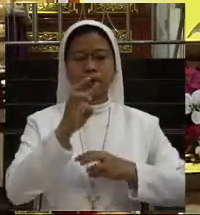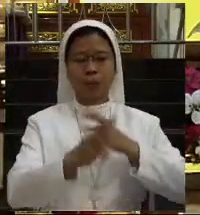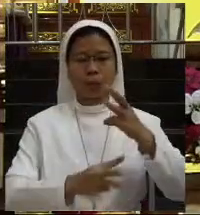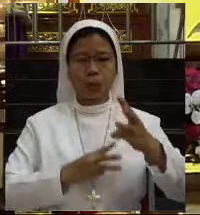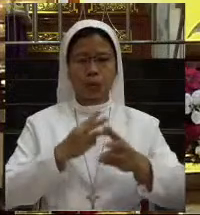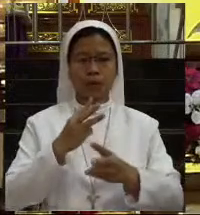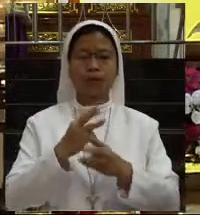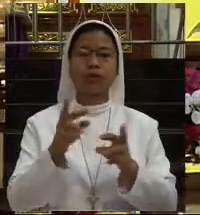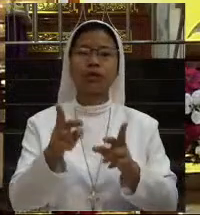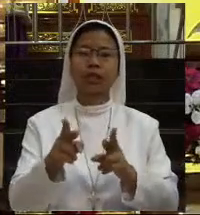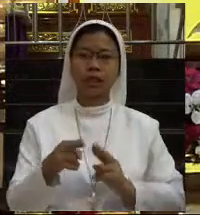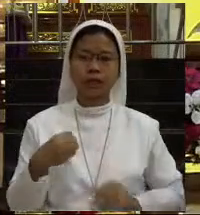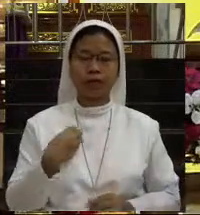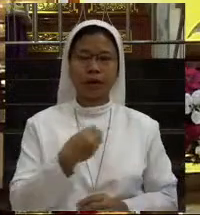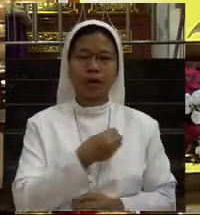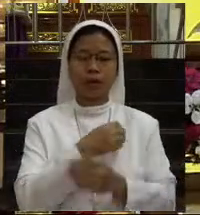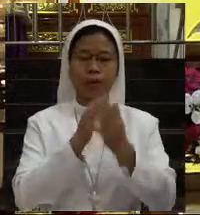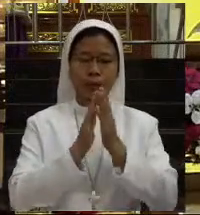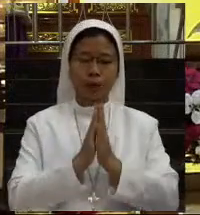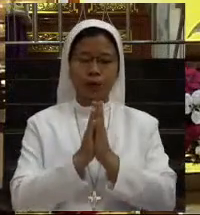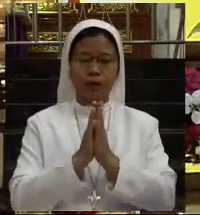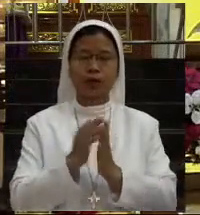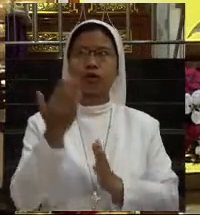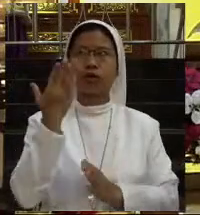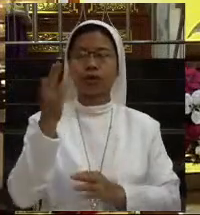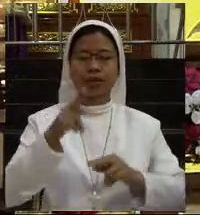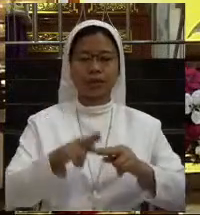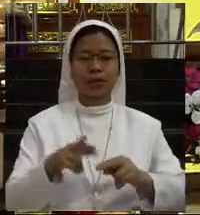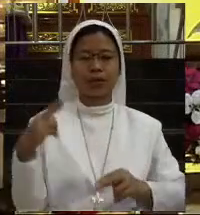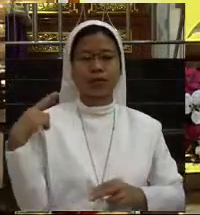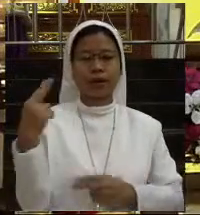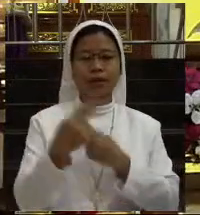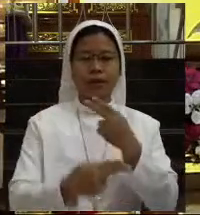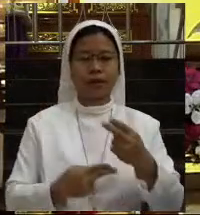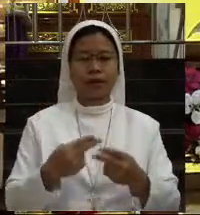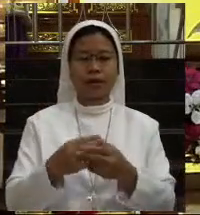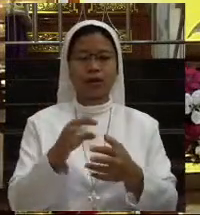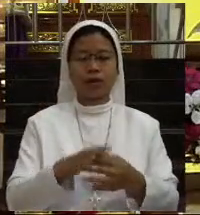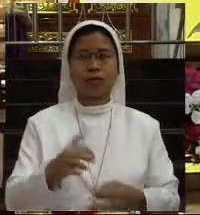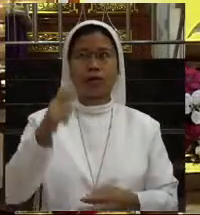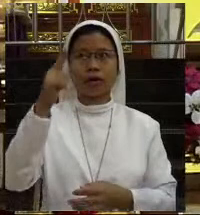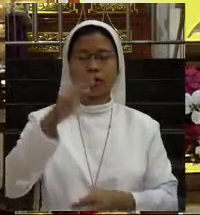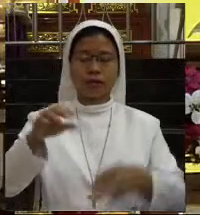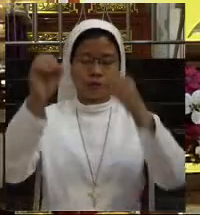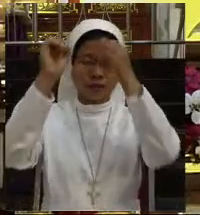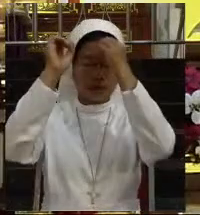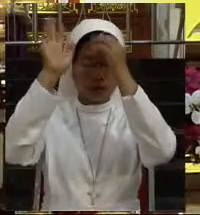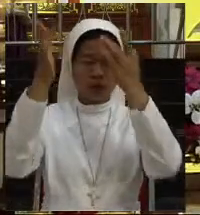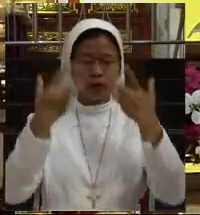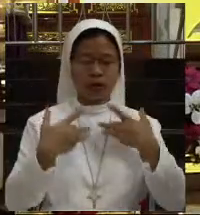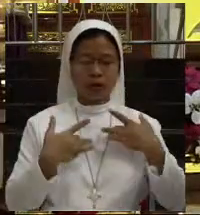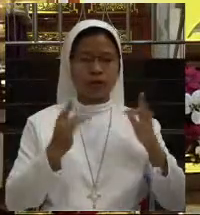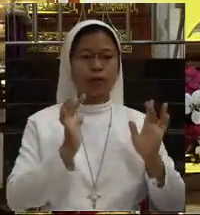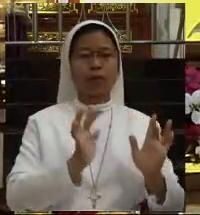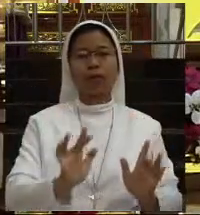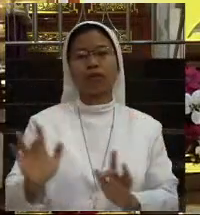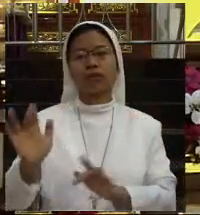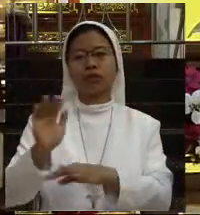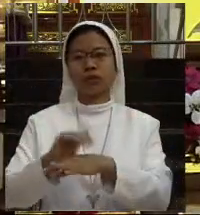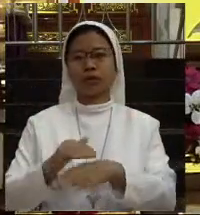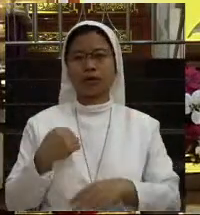world, receive our prayer. You are seated at the right hand of the Father, have mercy on